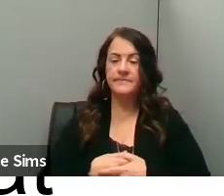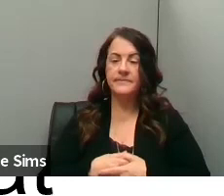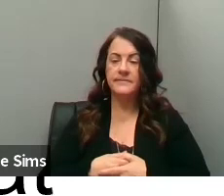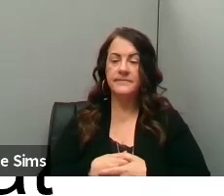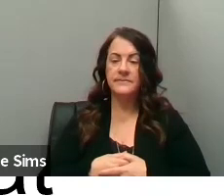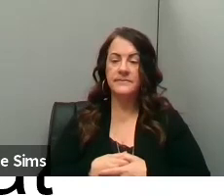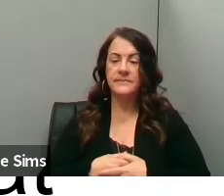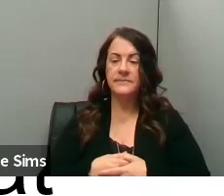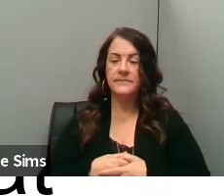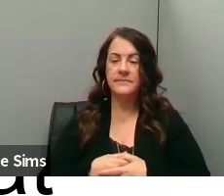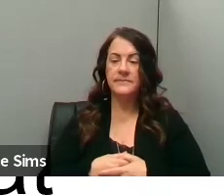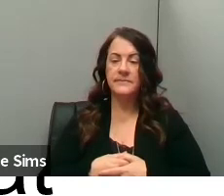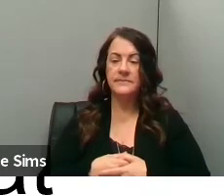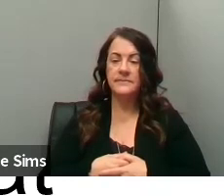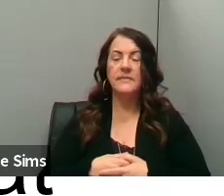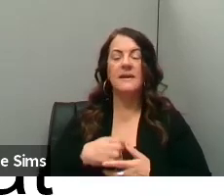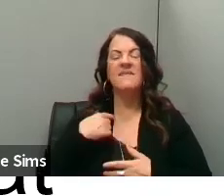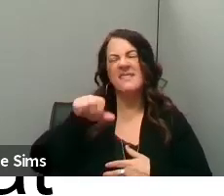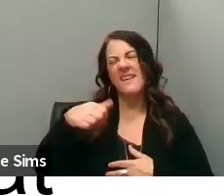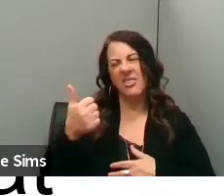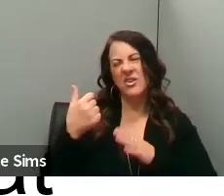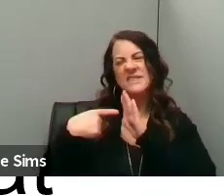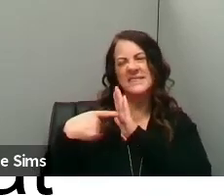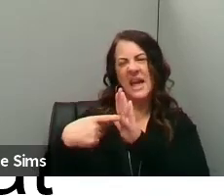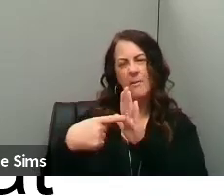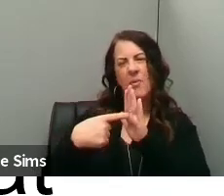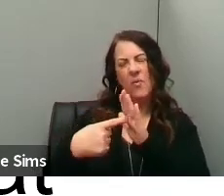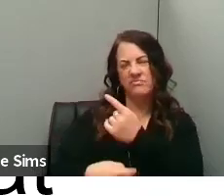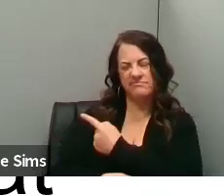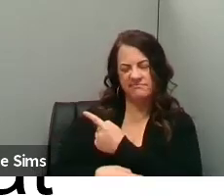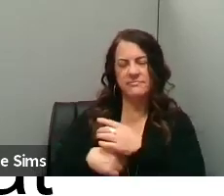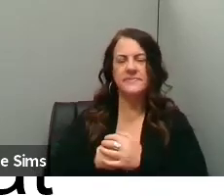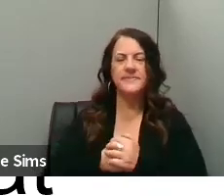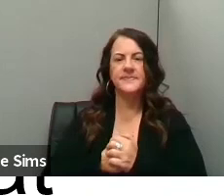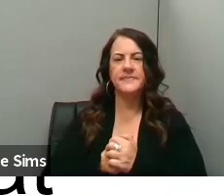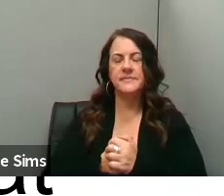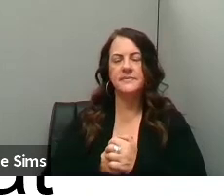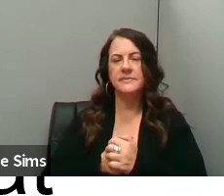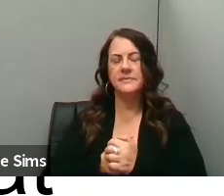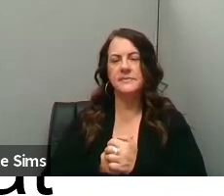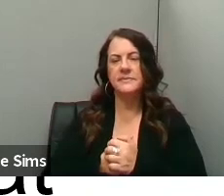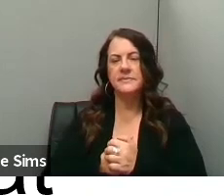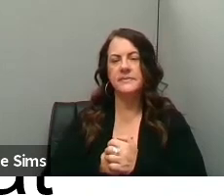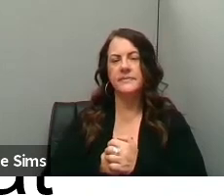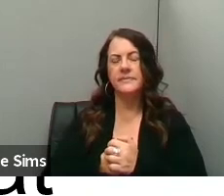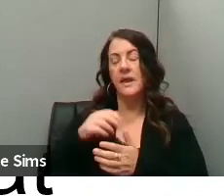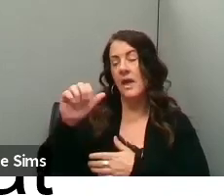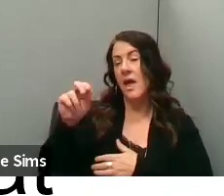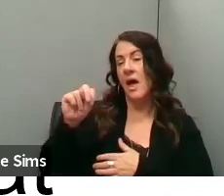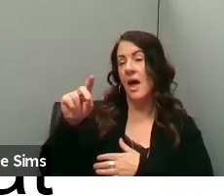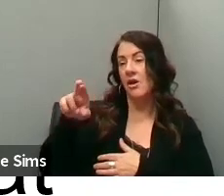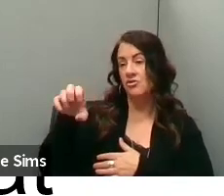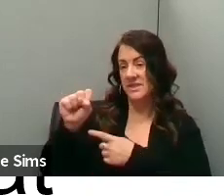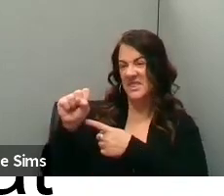So we have another hypothetical. In this situation, we have Andres, and he is a 67-year-old front